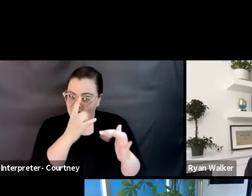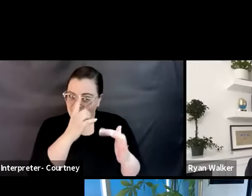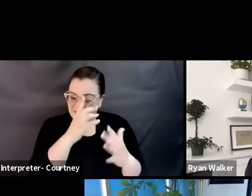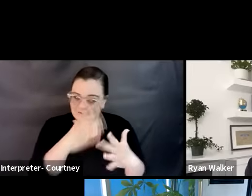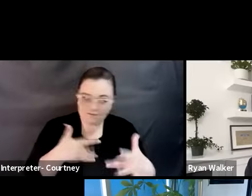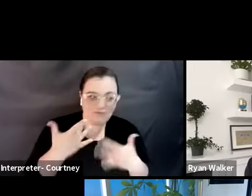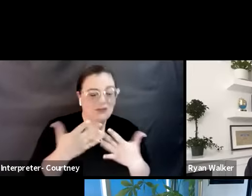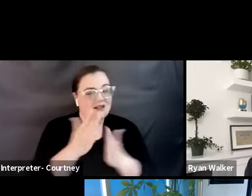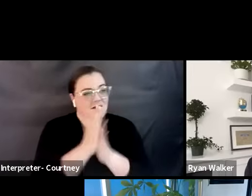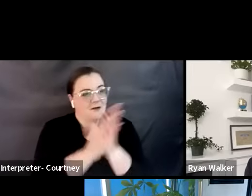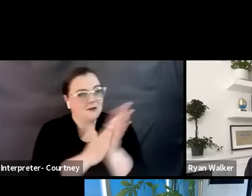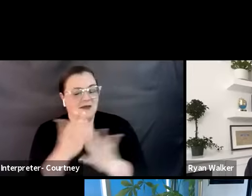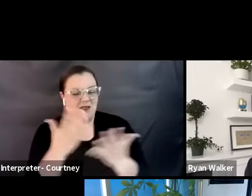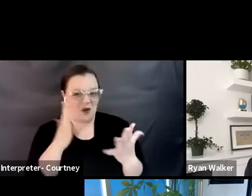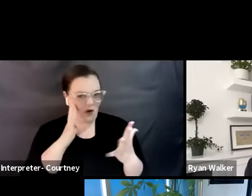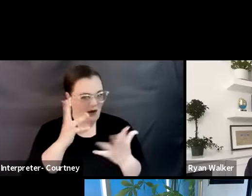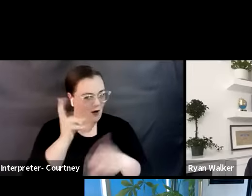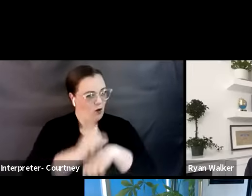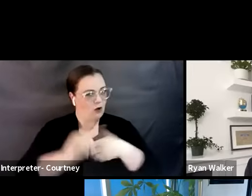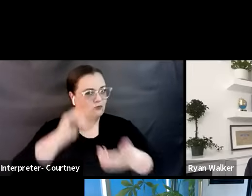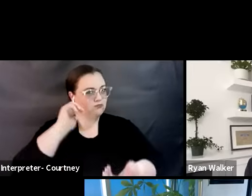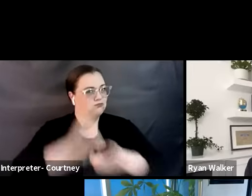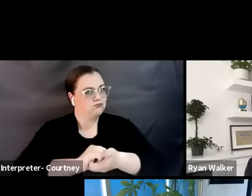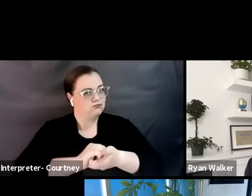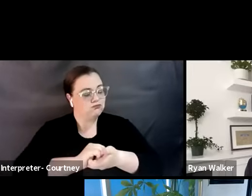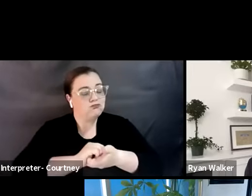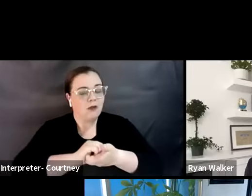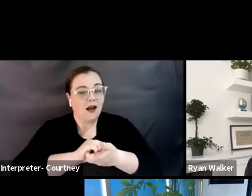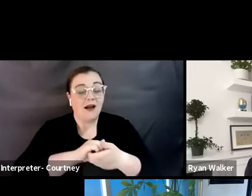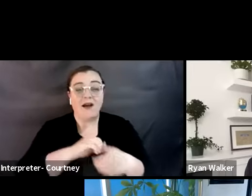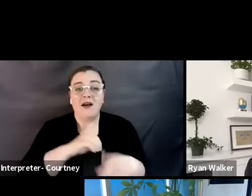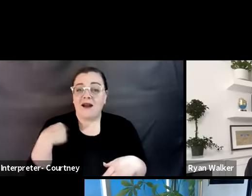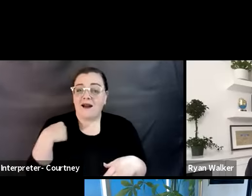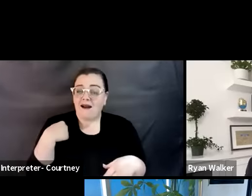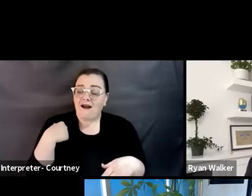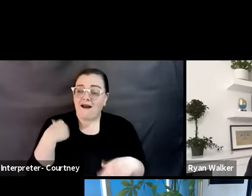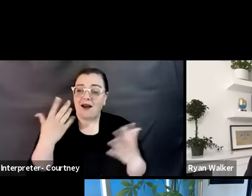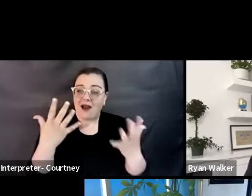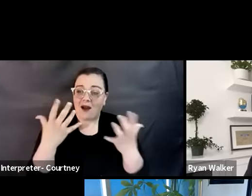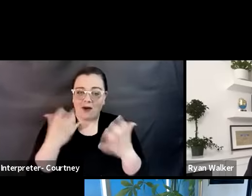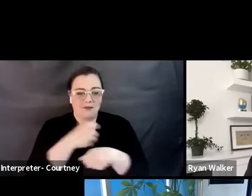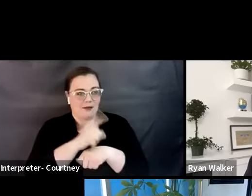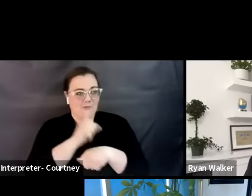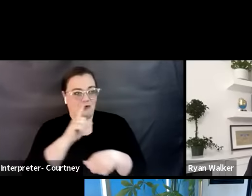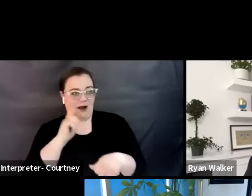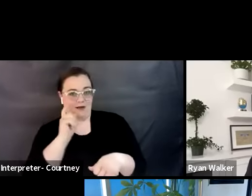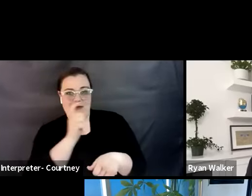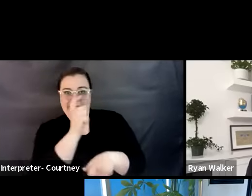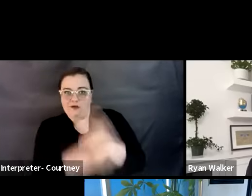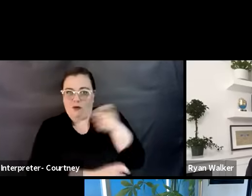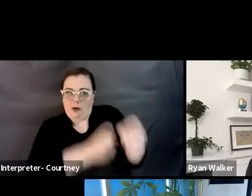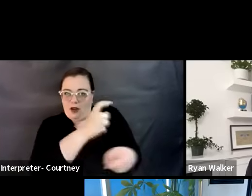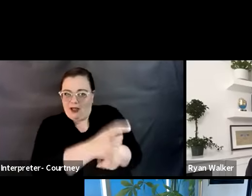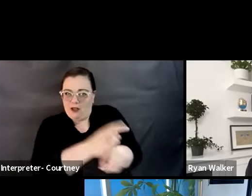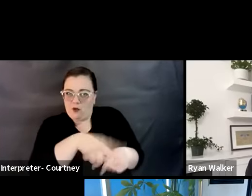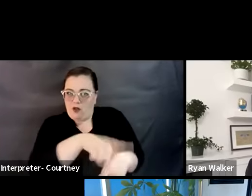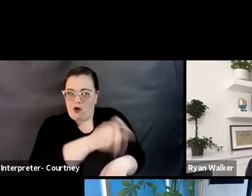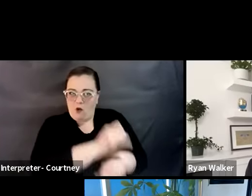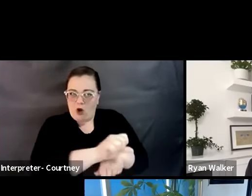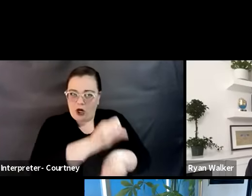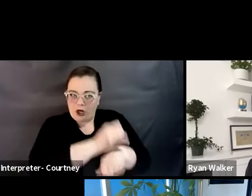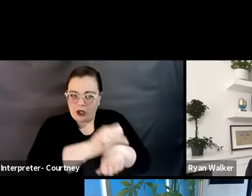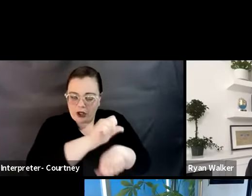work to the table. And in that line, I always want to make sure that I'm contributing something to the work that my client is